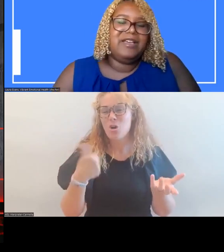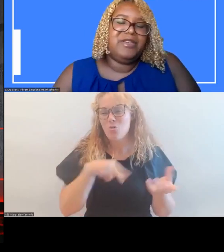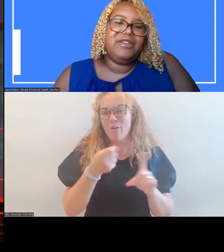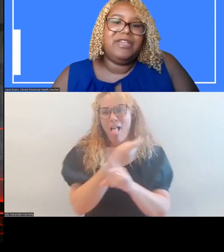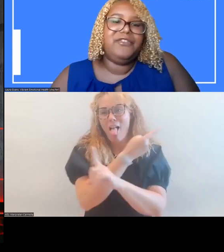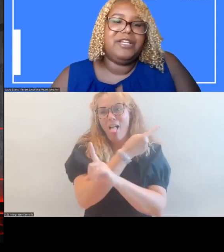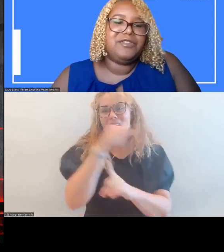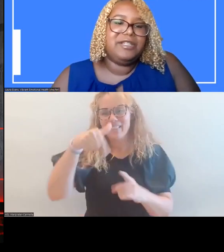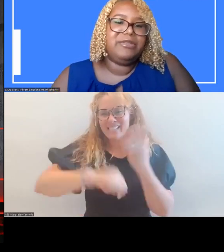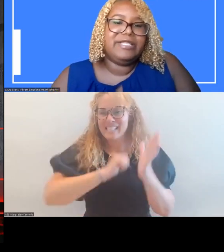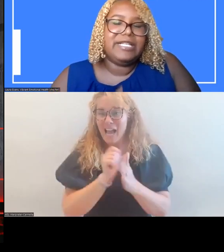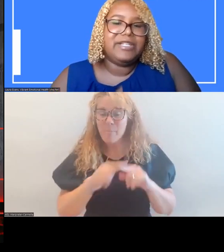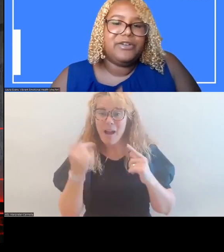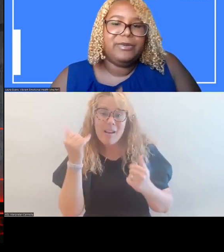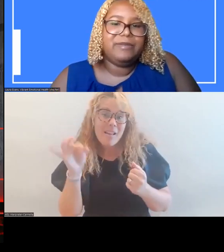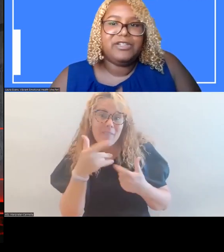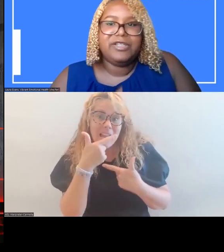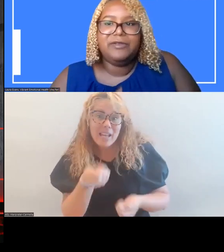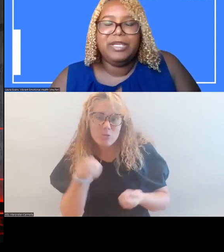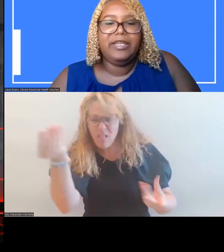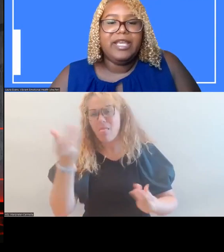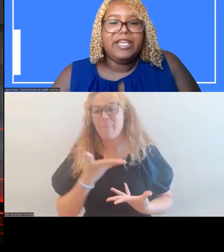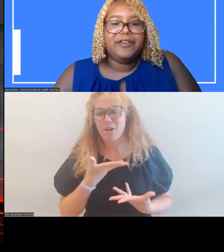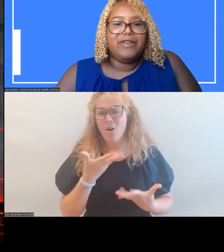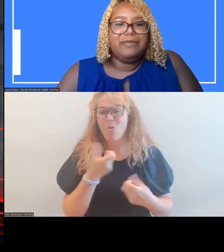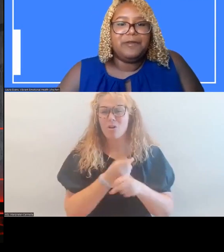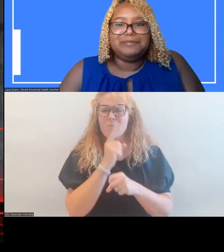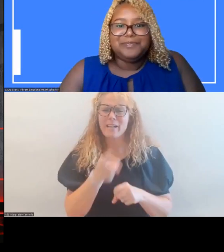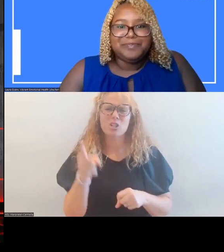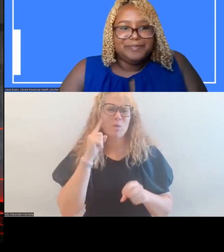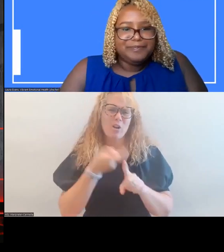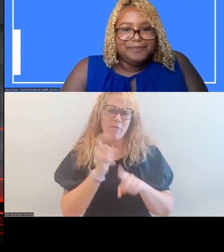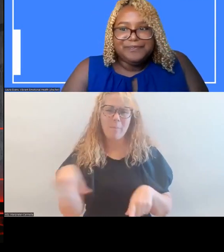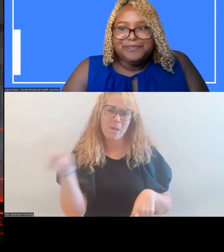but you know, if you're interested, please let us know. We want to make sure that we hear from you.